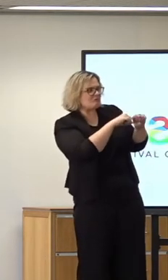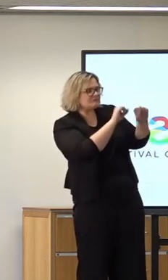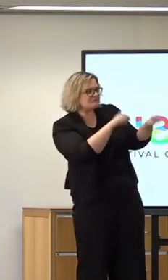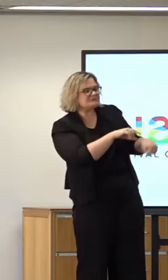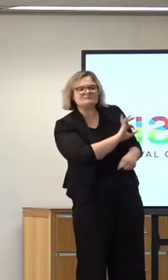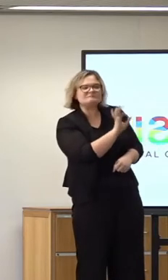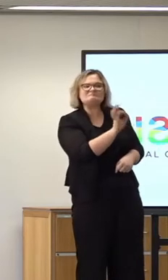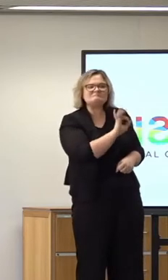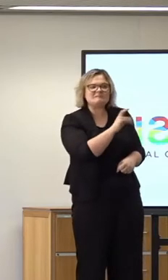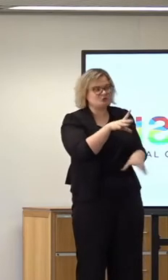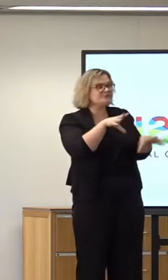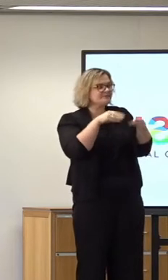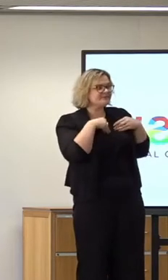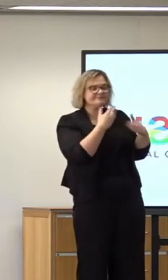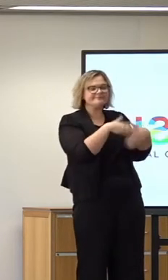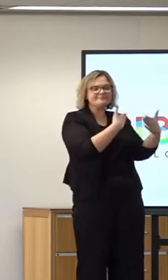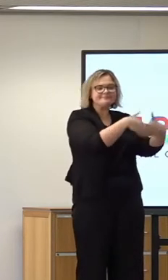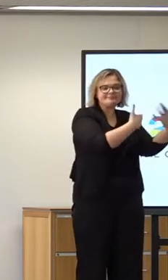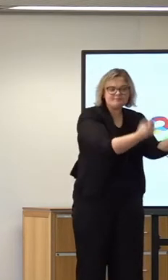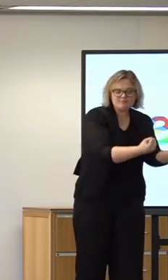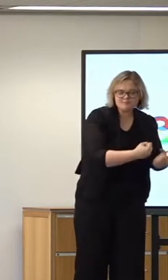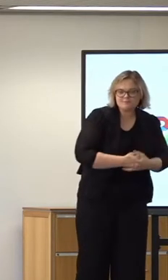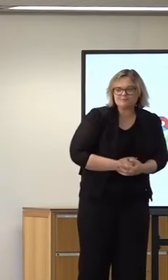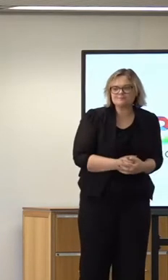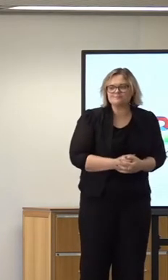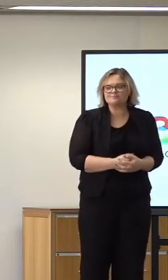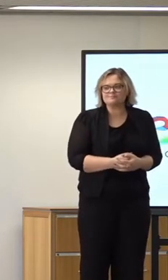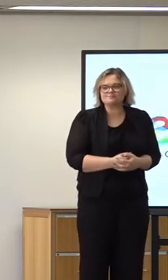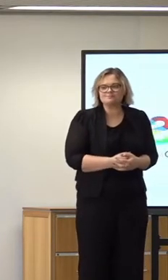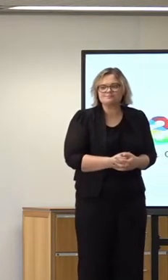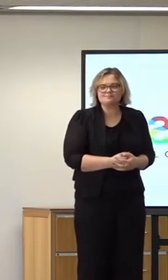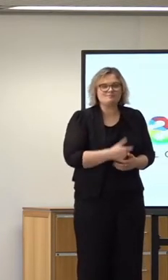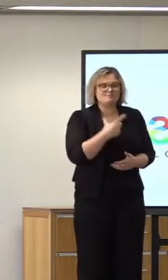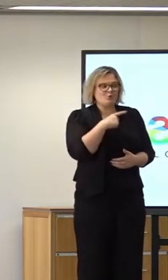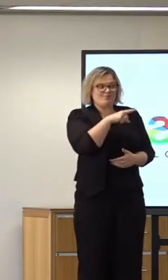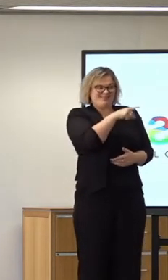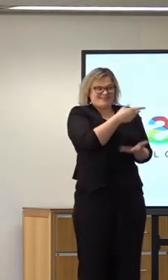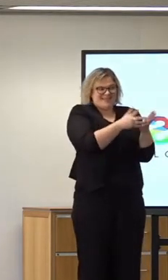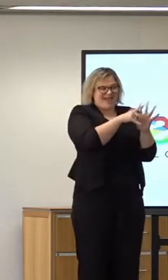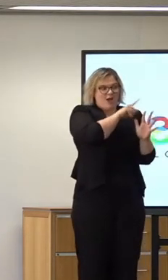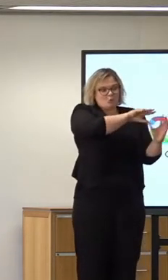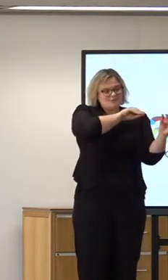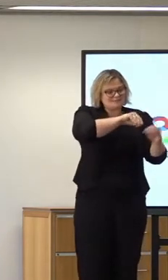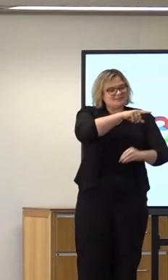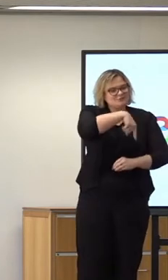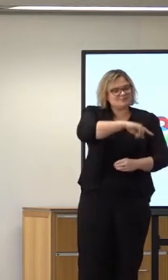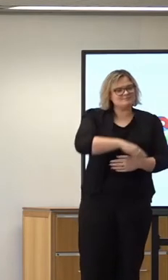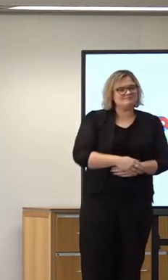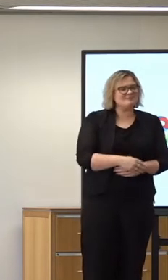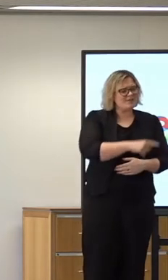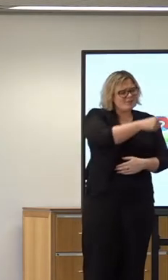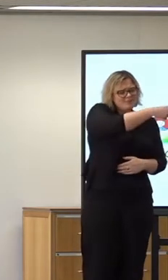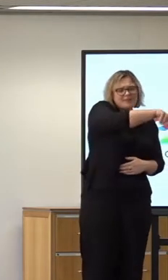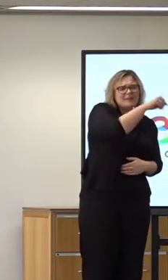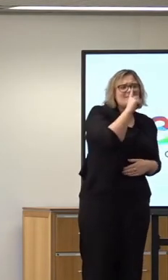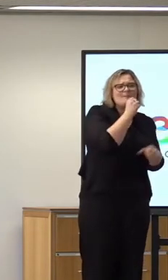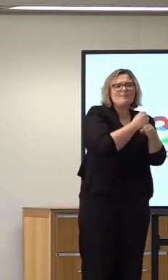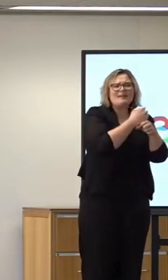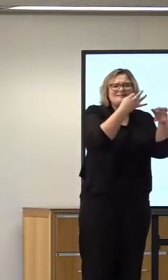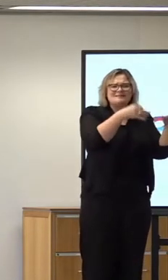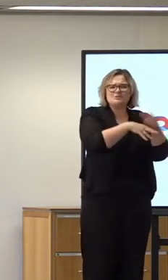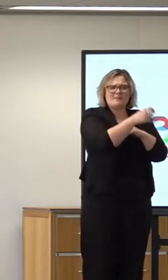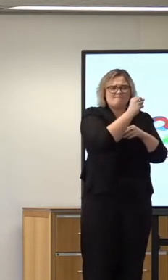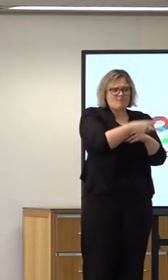that system is obviously wrong, because it's not what they've been taught. And these people are making the decisions in Perth now within